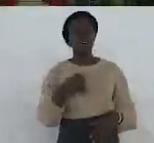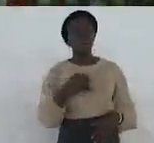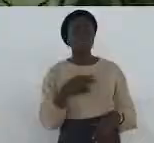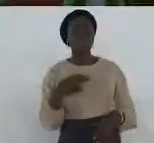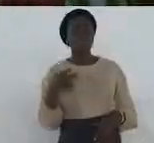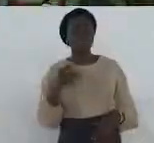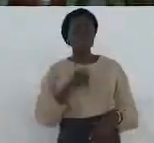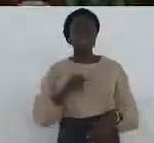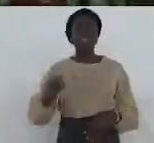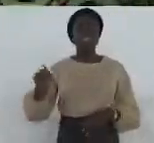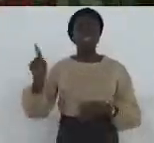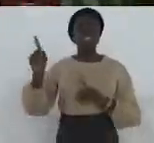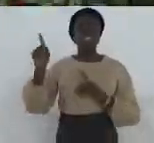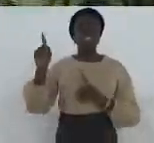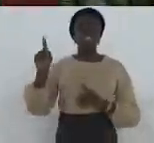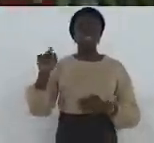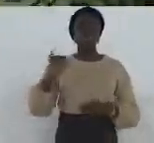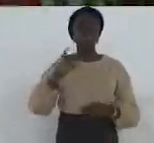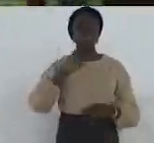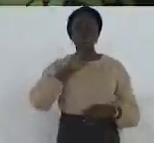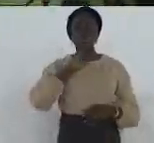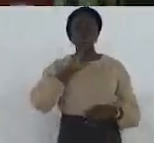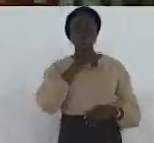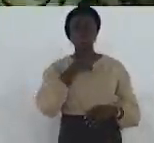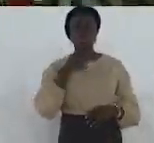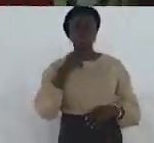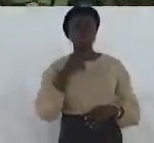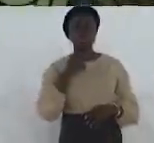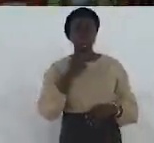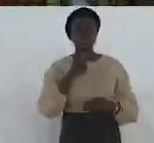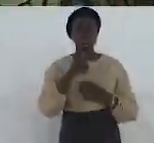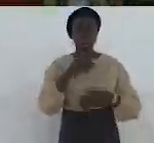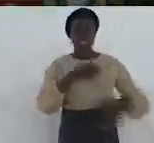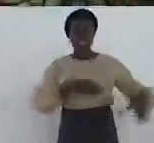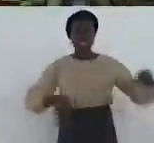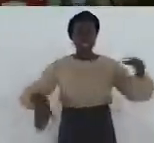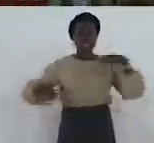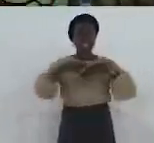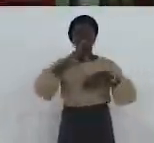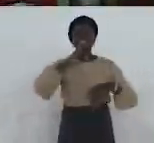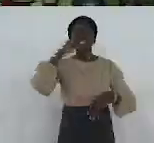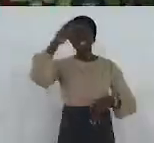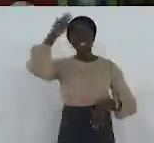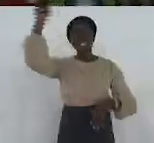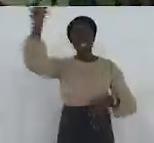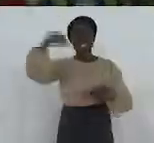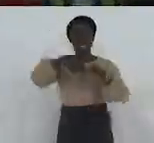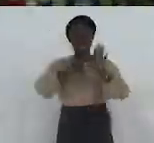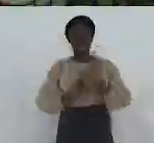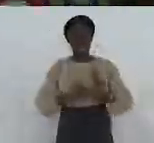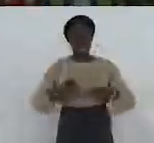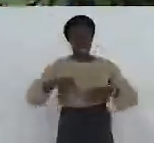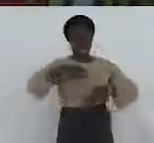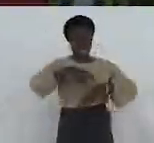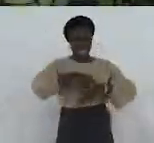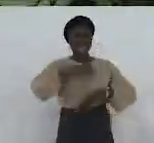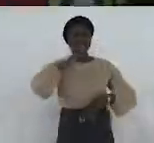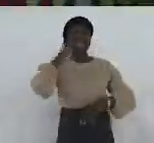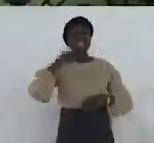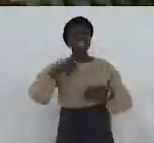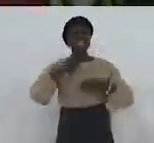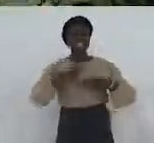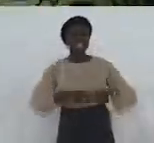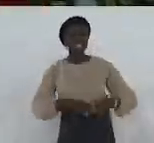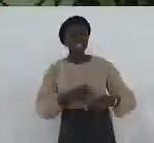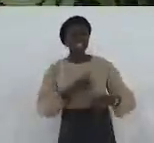the one who is himself the heav is the is the world